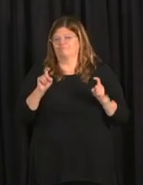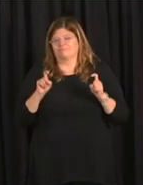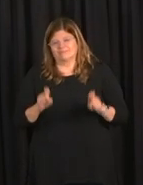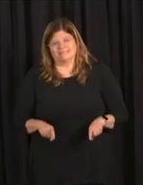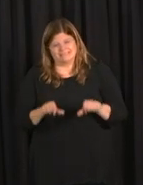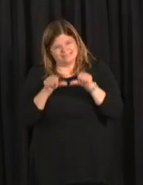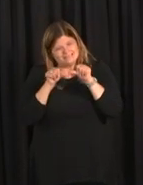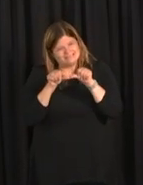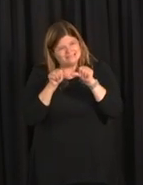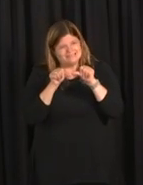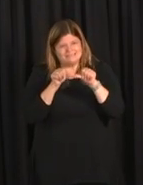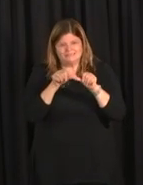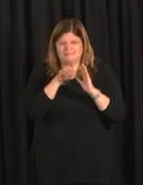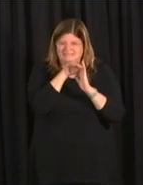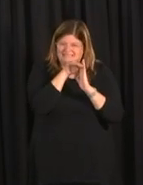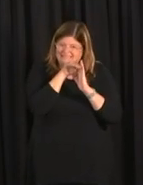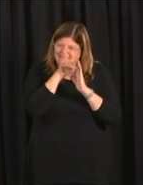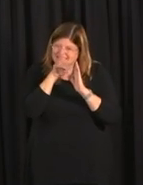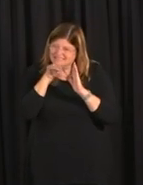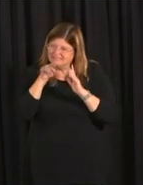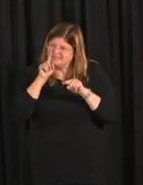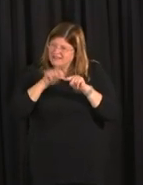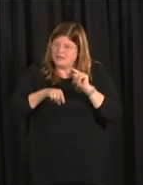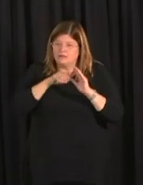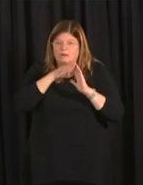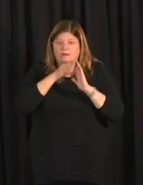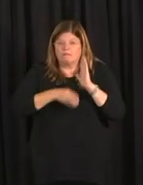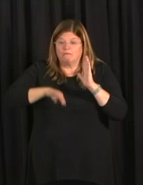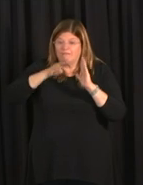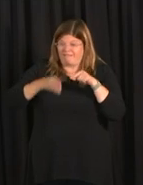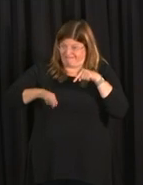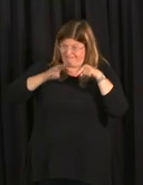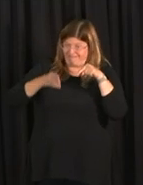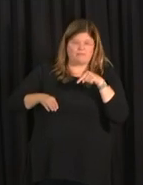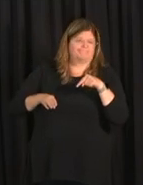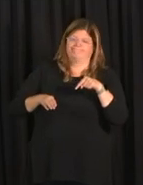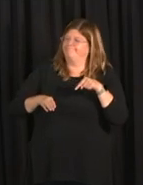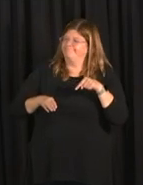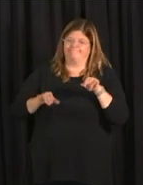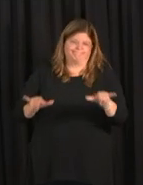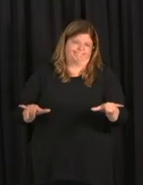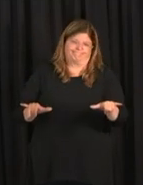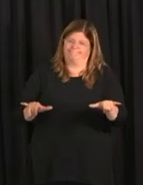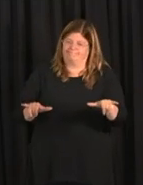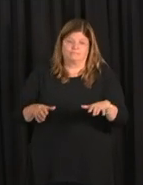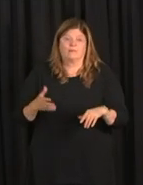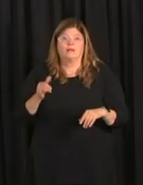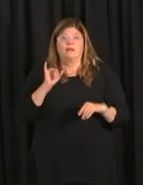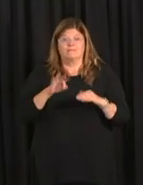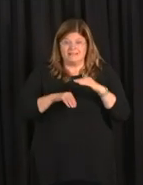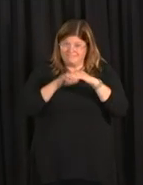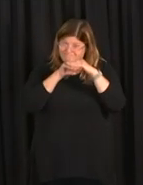phases. And it works by in both directions. So if we hit a